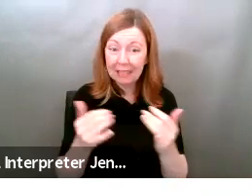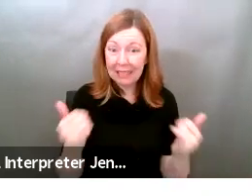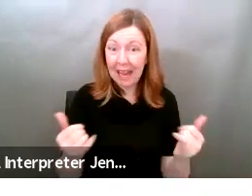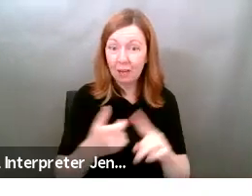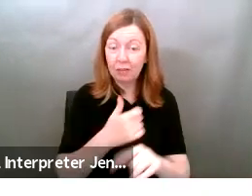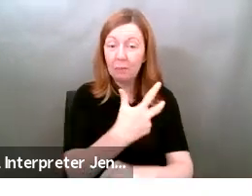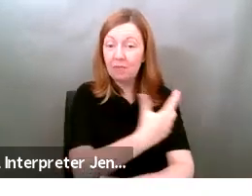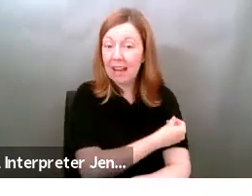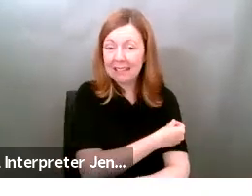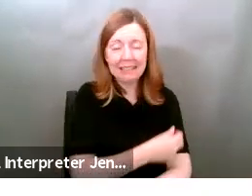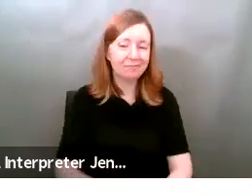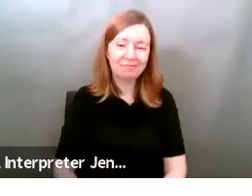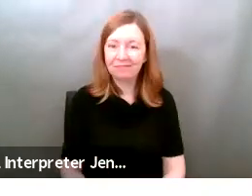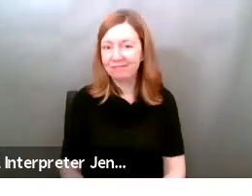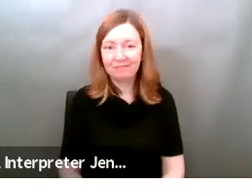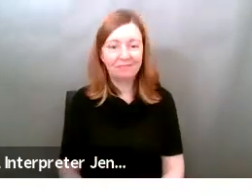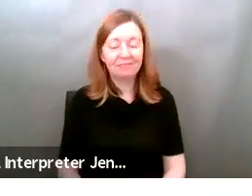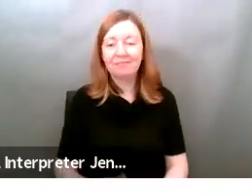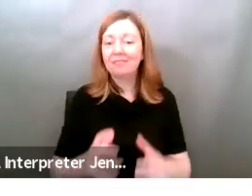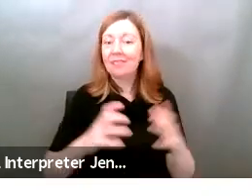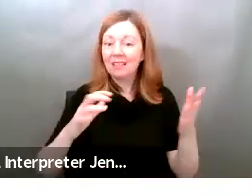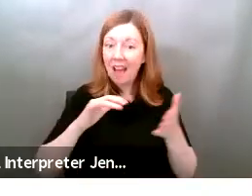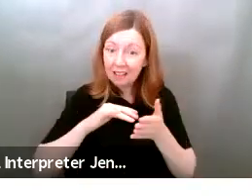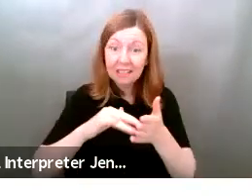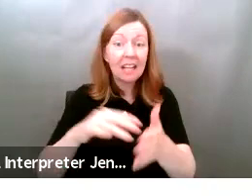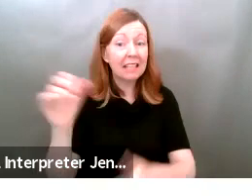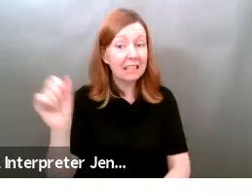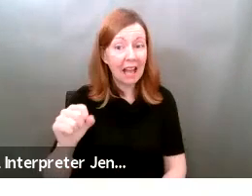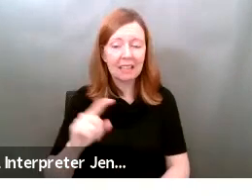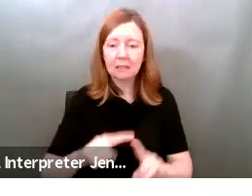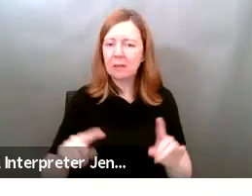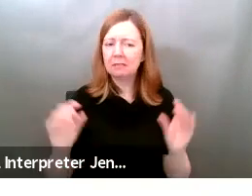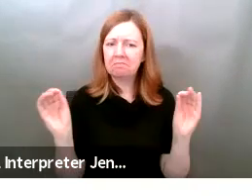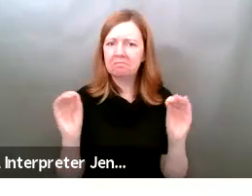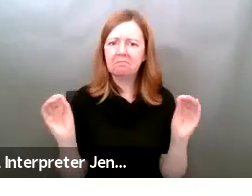subject of a lot of study, but there's not any